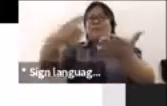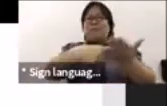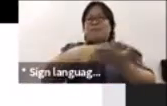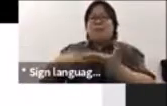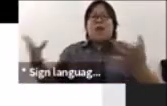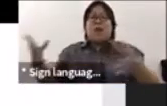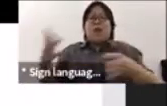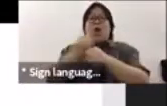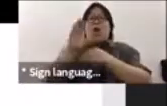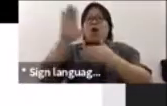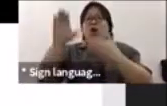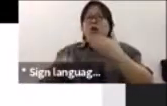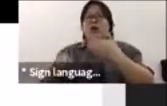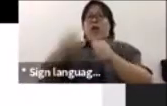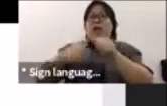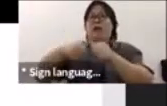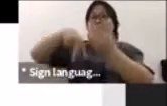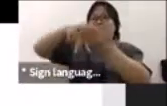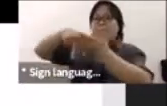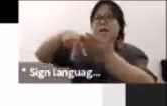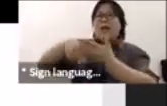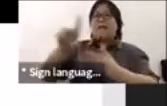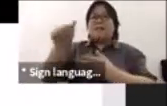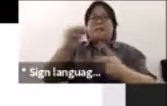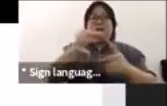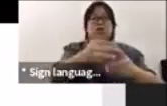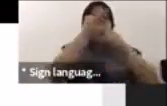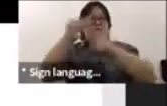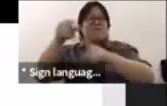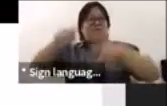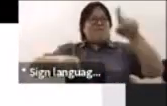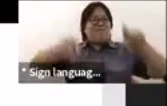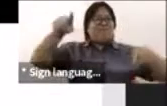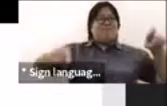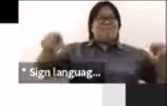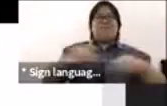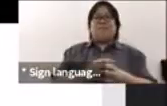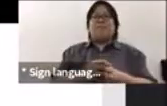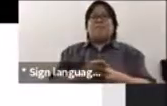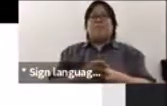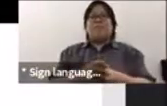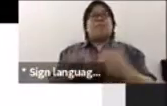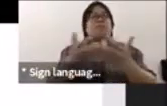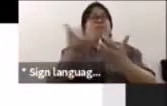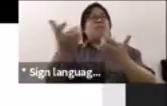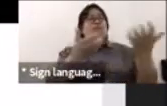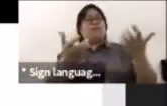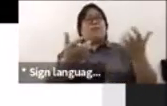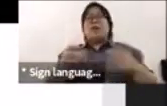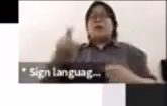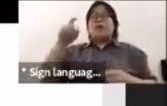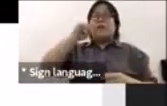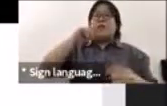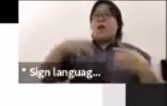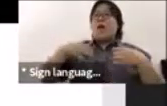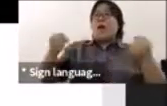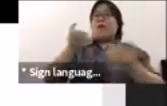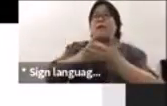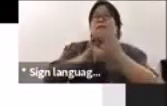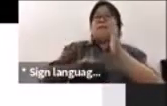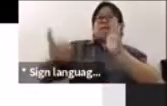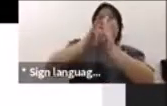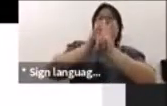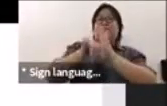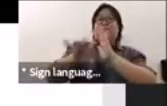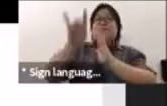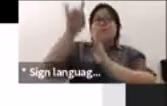that every amputation and disability is unique in nature that needs to be addressed separately. Sexual health is an identity issue for the person